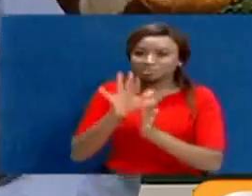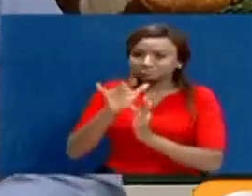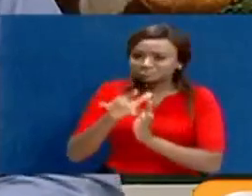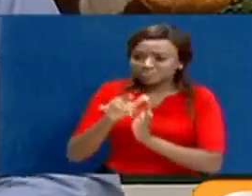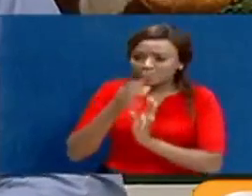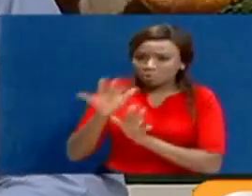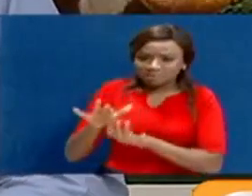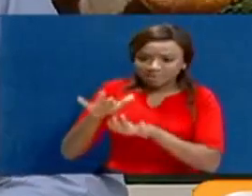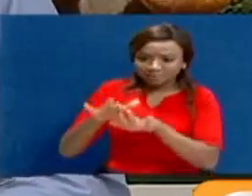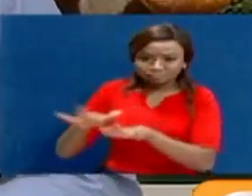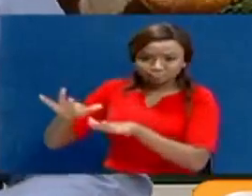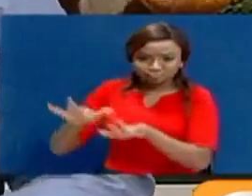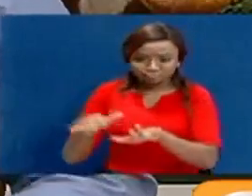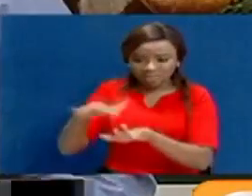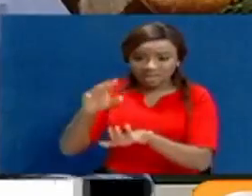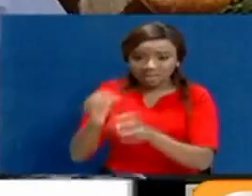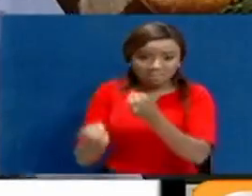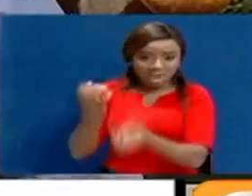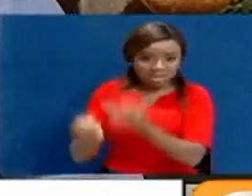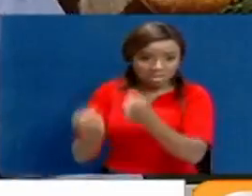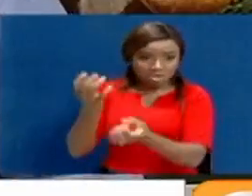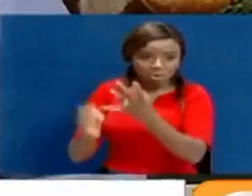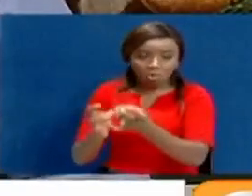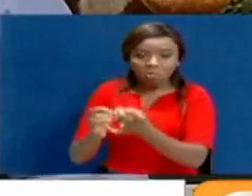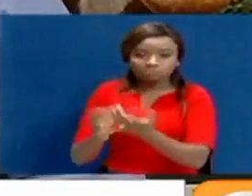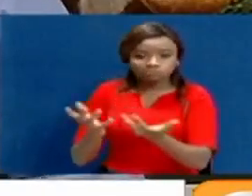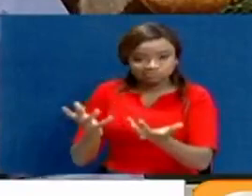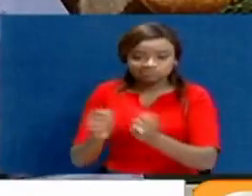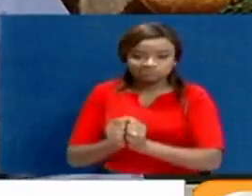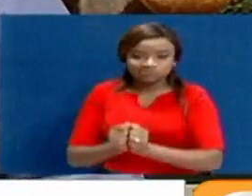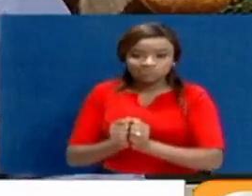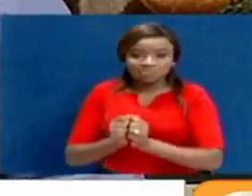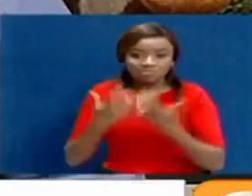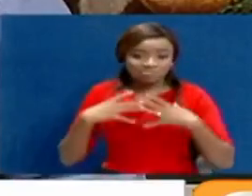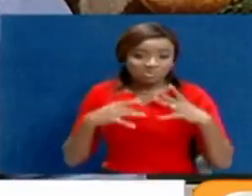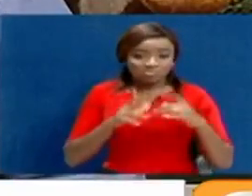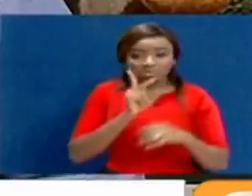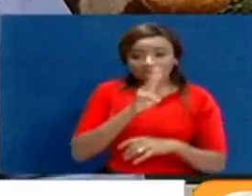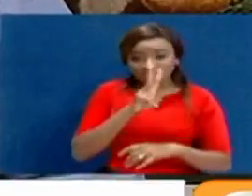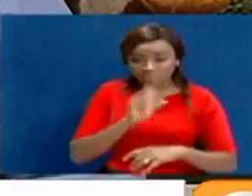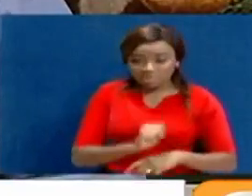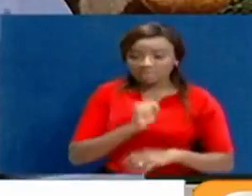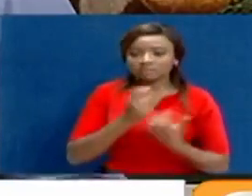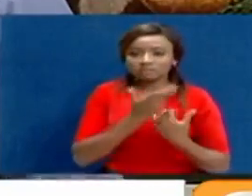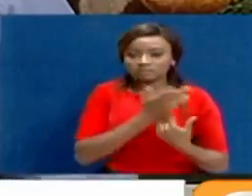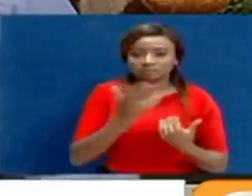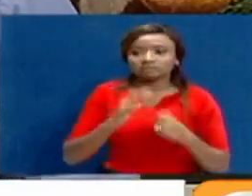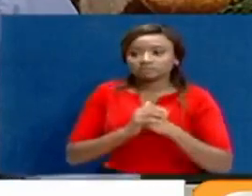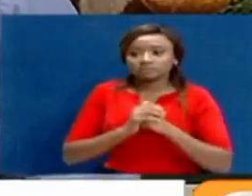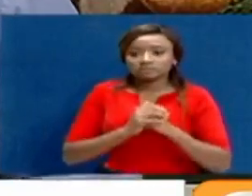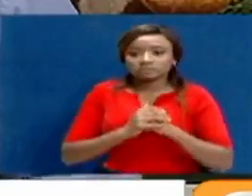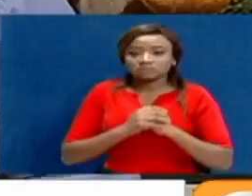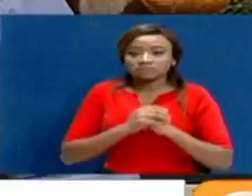Baringo continues to encroach on what's left of the greenery in and around it. Conservationists and the Kenya Wildlife Services have